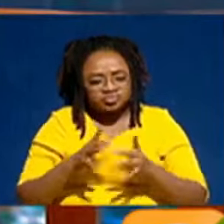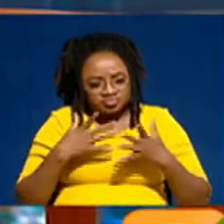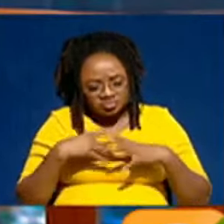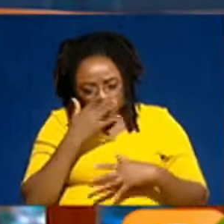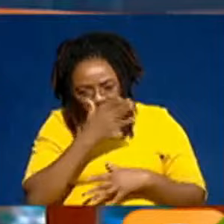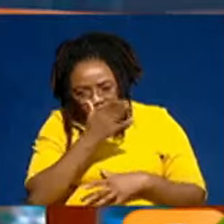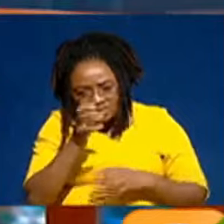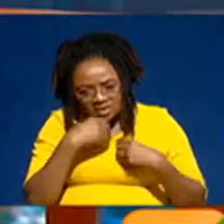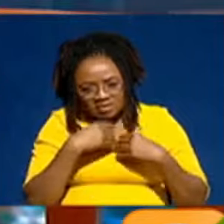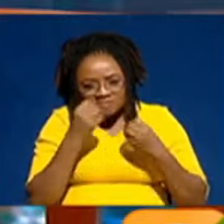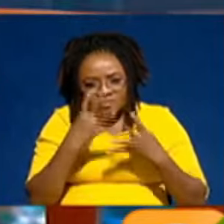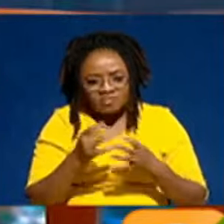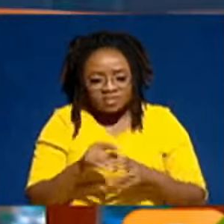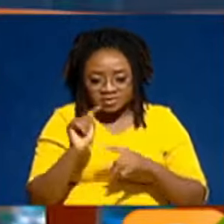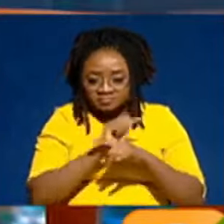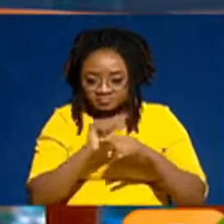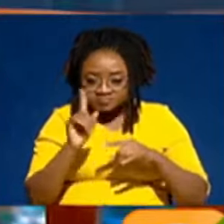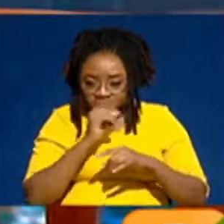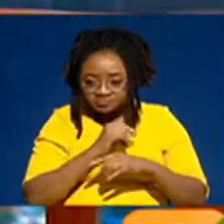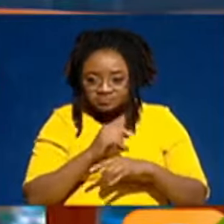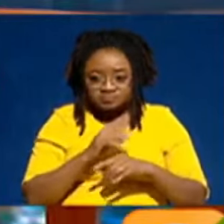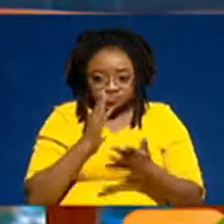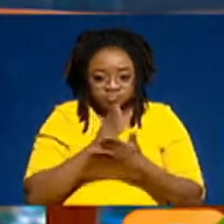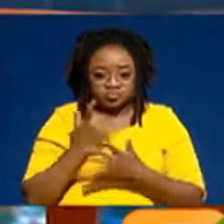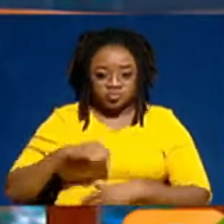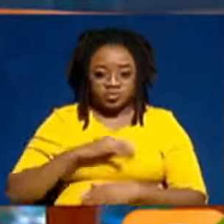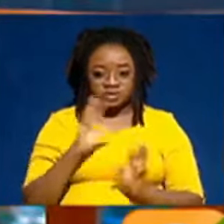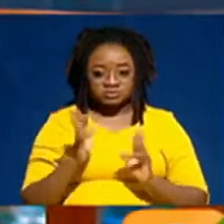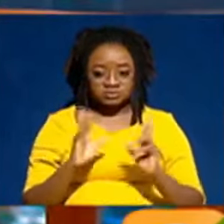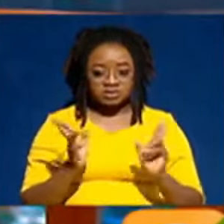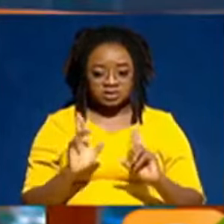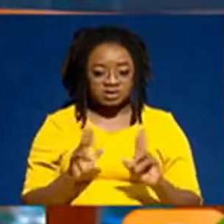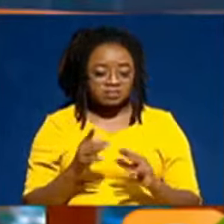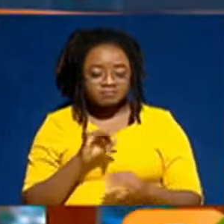trained? Are we really prepared for such a disaster?